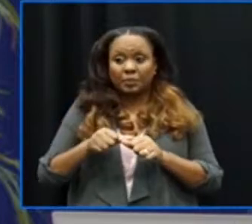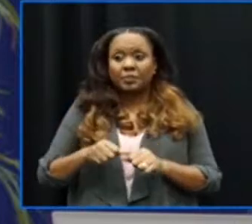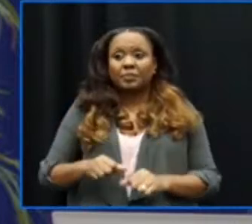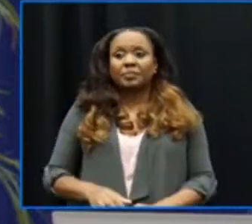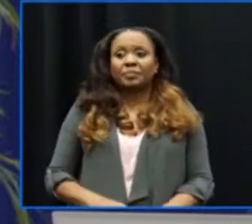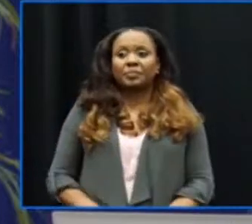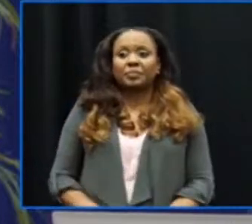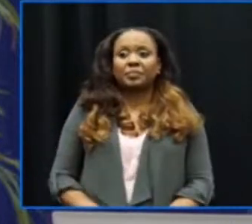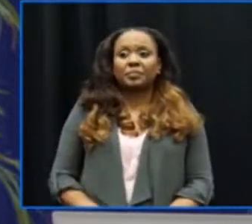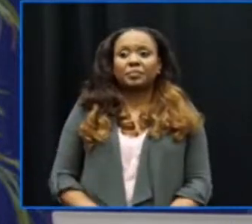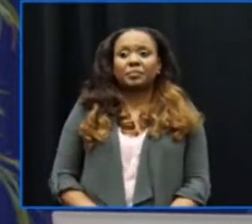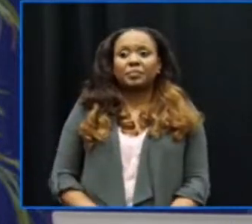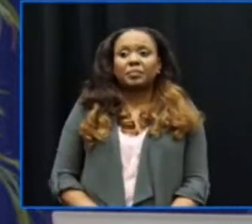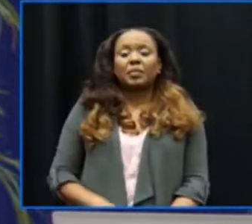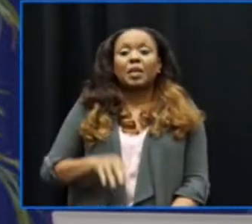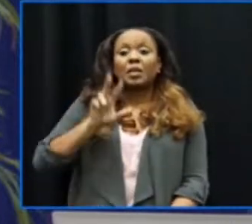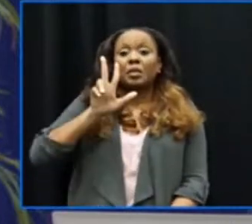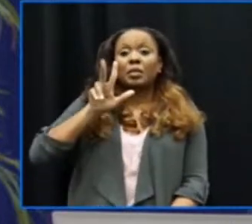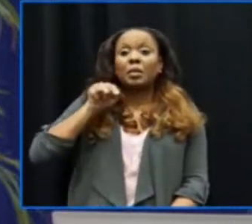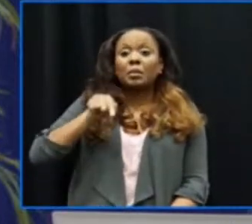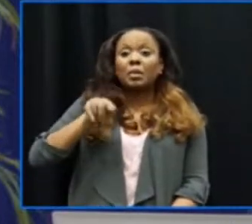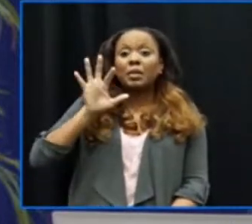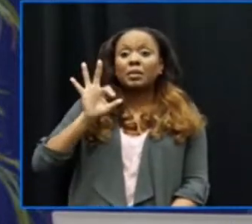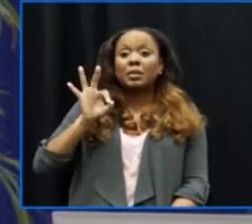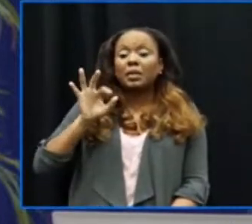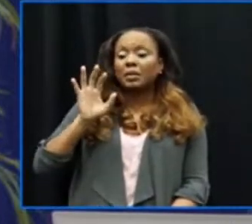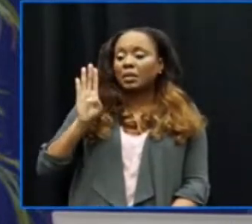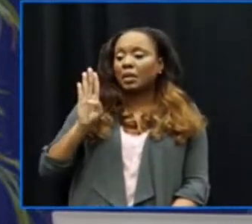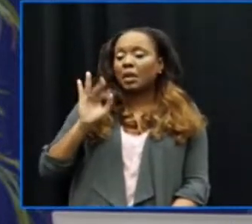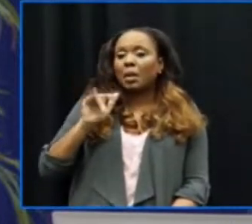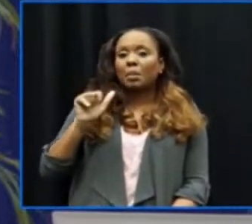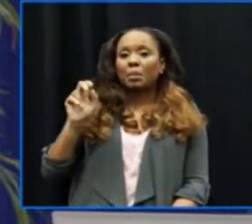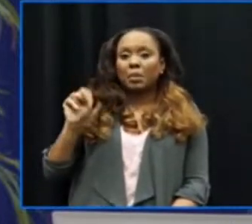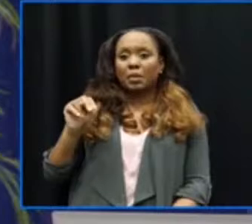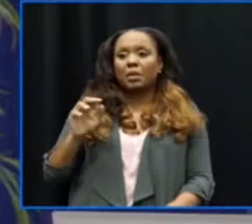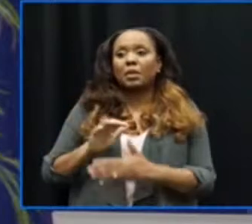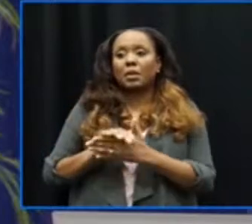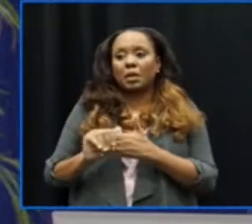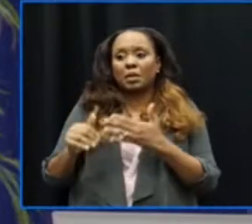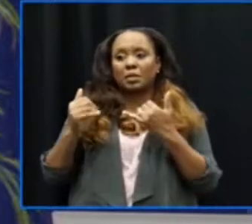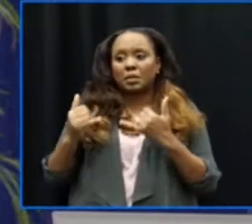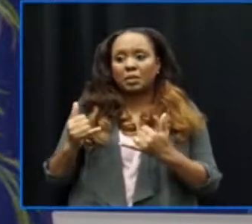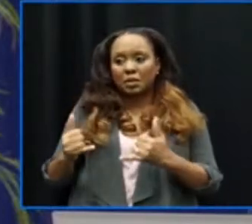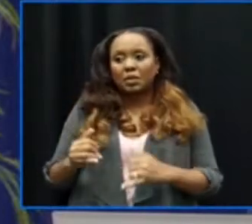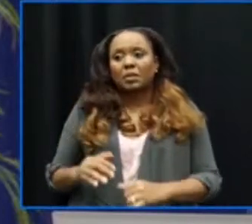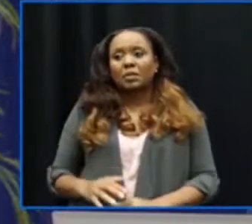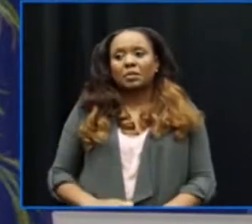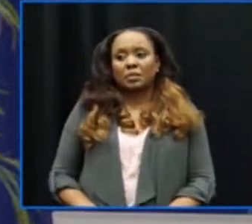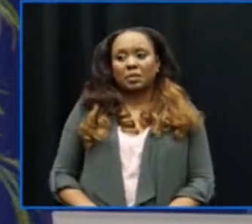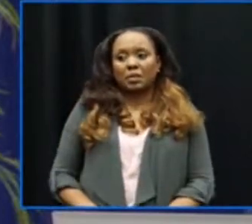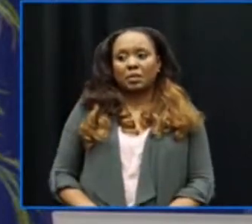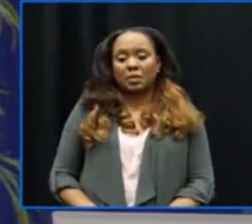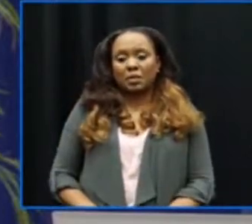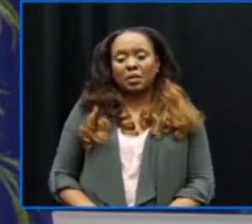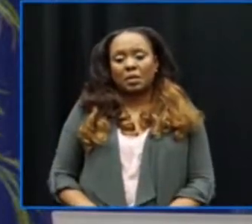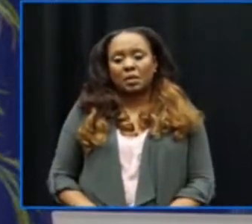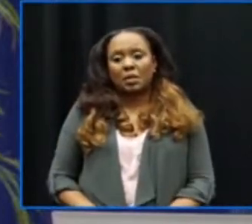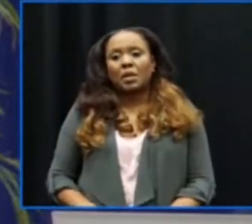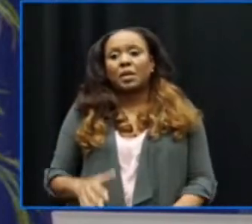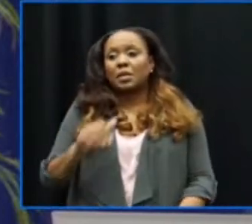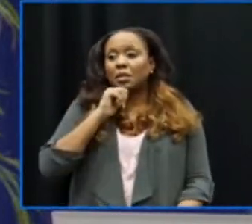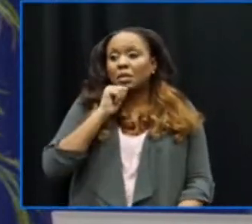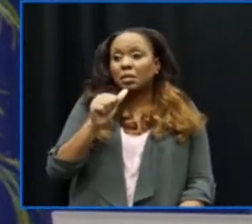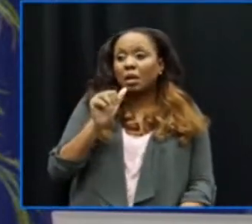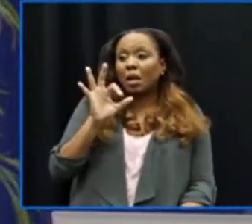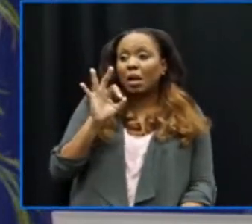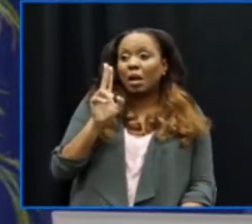itself at 3.9 billion is nearly 5 times what the current expenditures on benefits are. It's not a